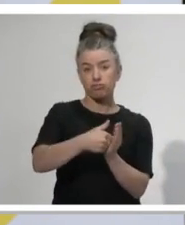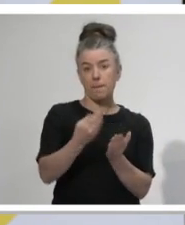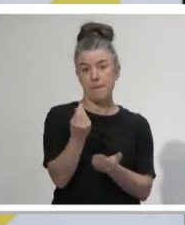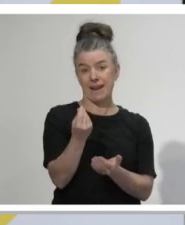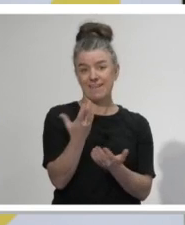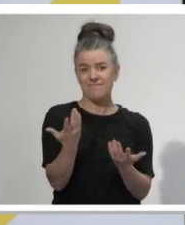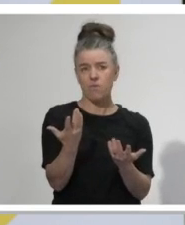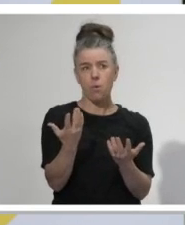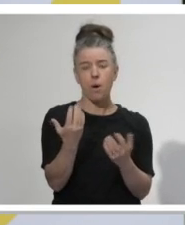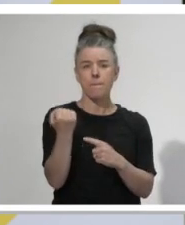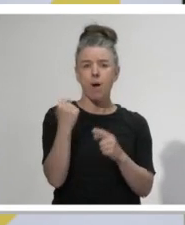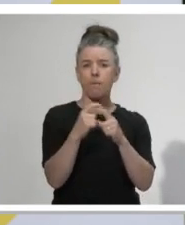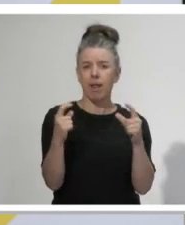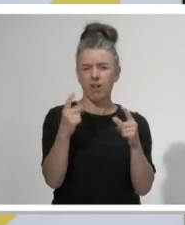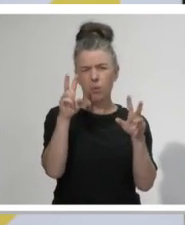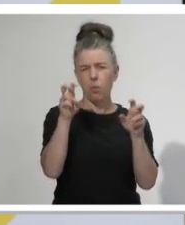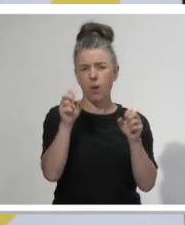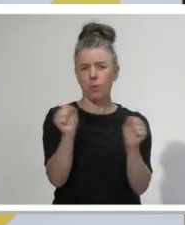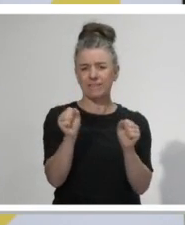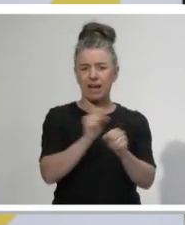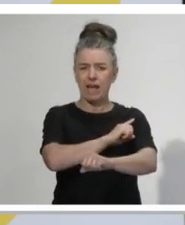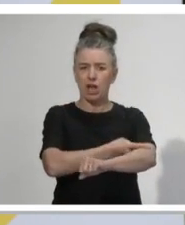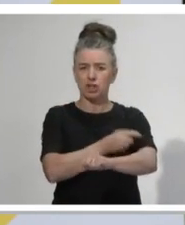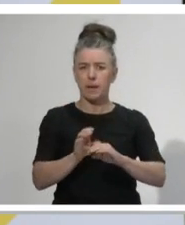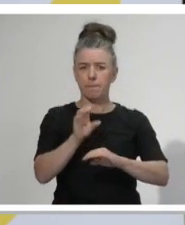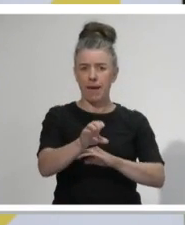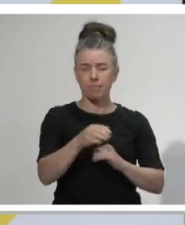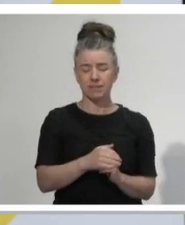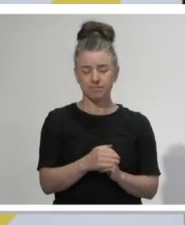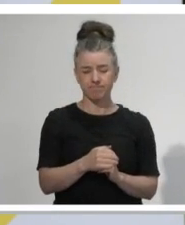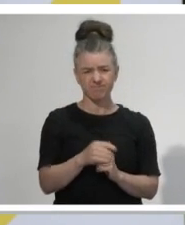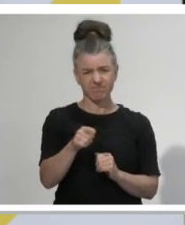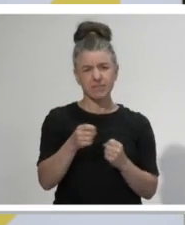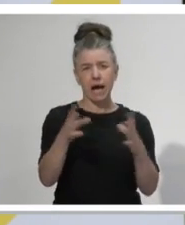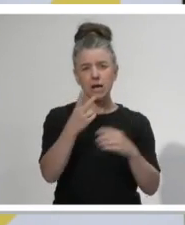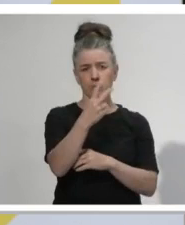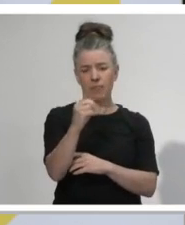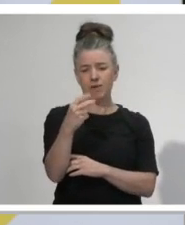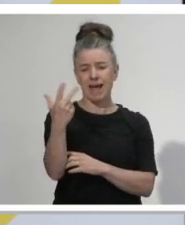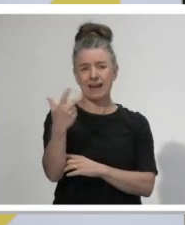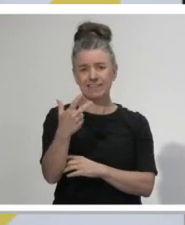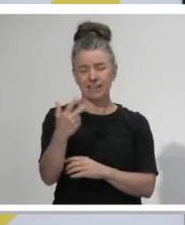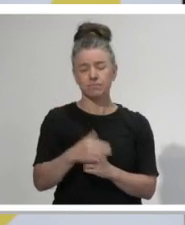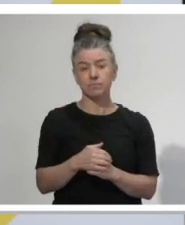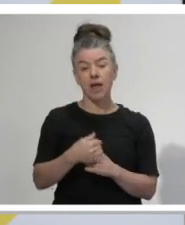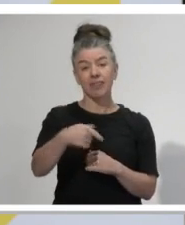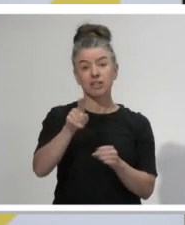From today, this payment runs for 4 months as it has since 2018. For this year, the government has doubled the